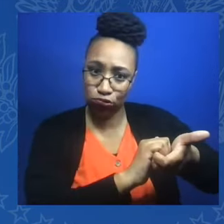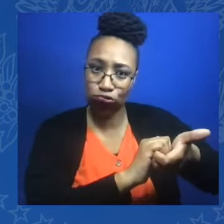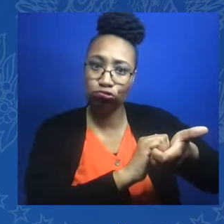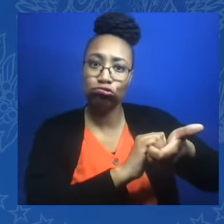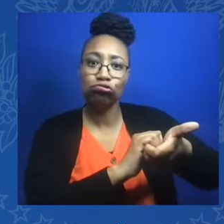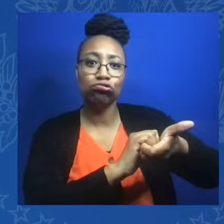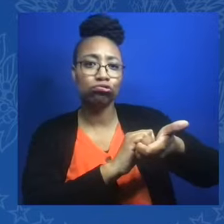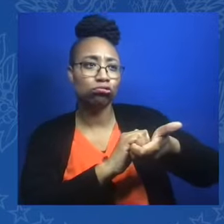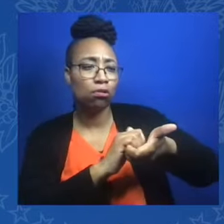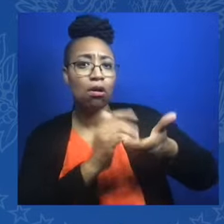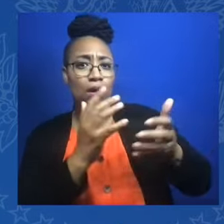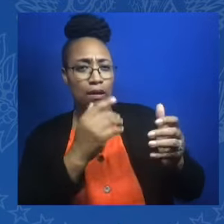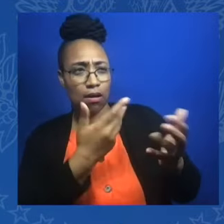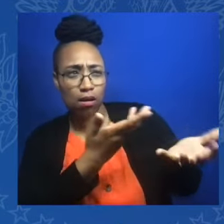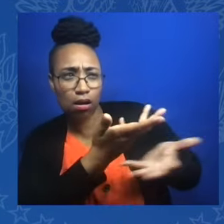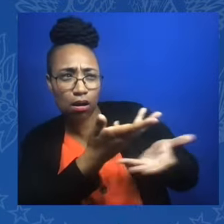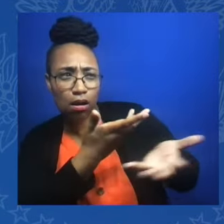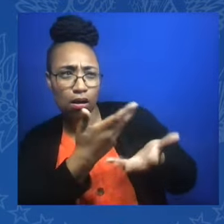and resilient supply chains.